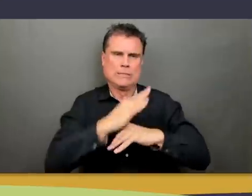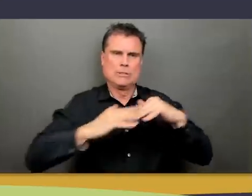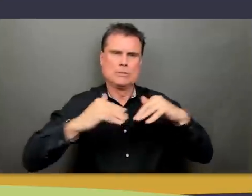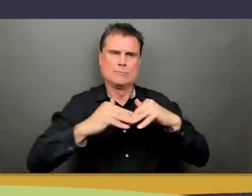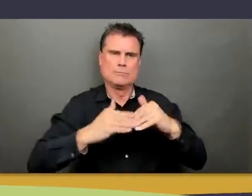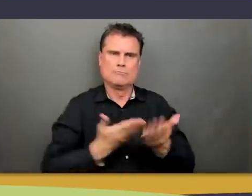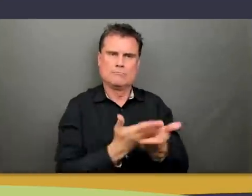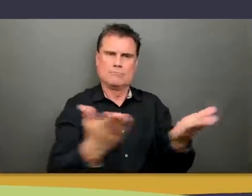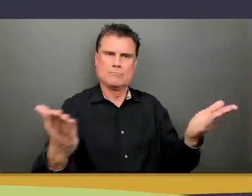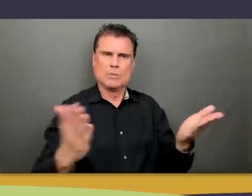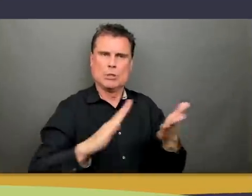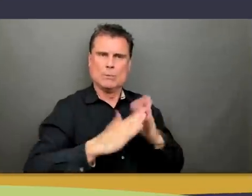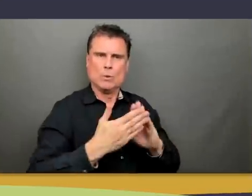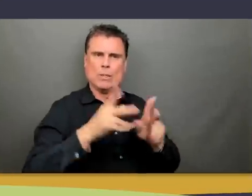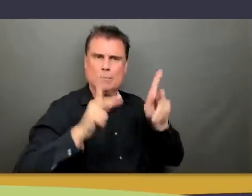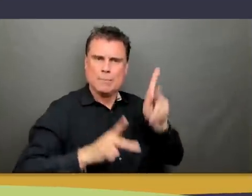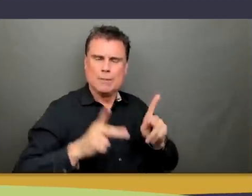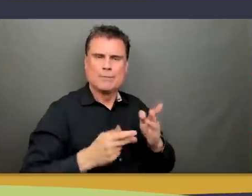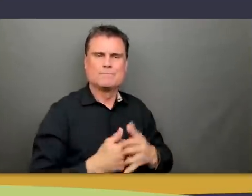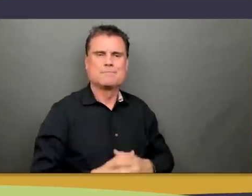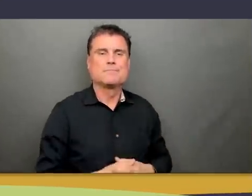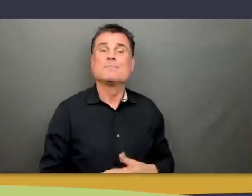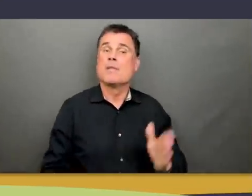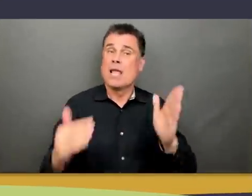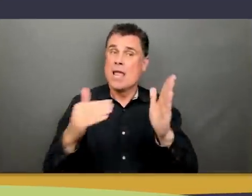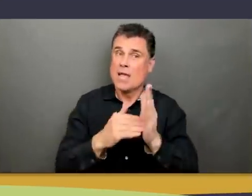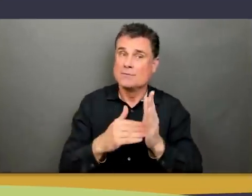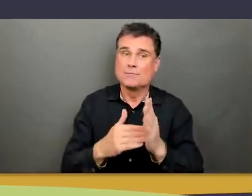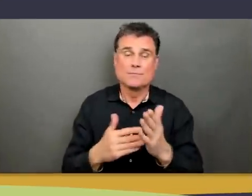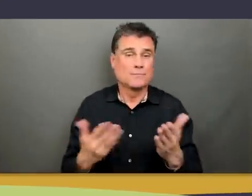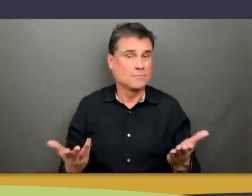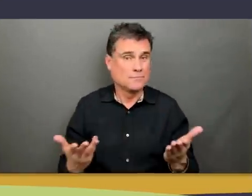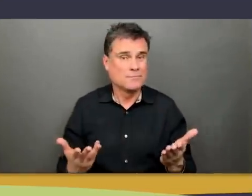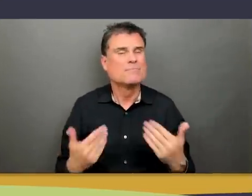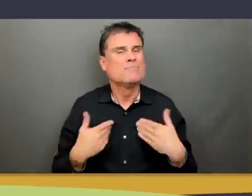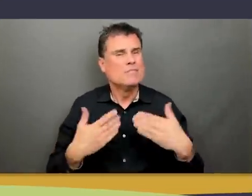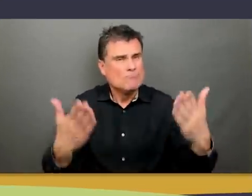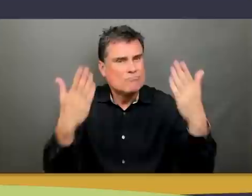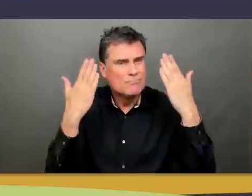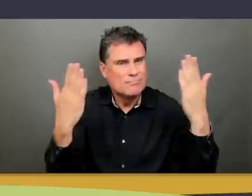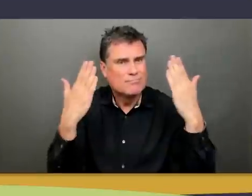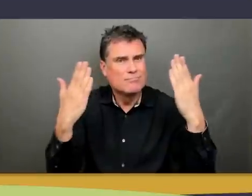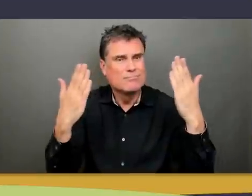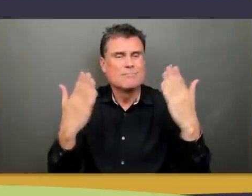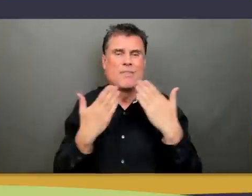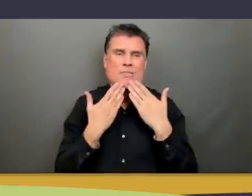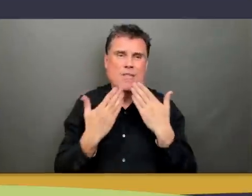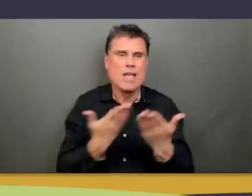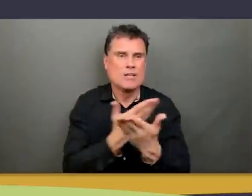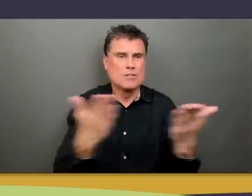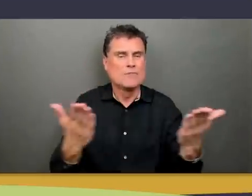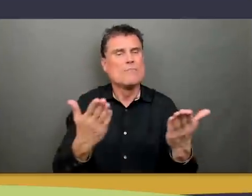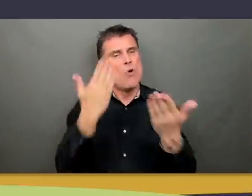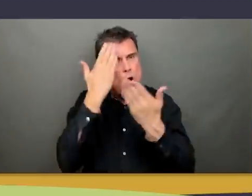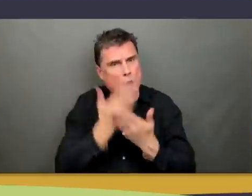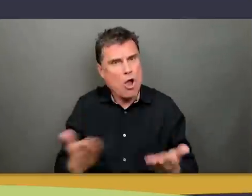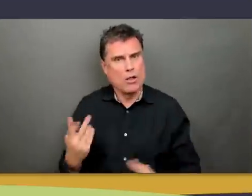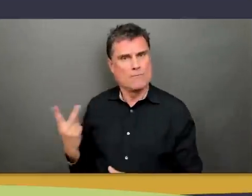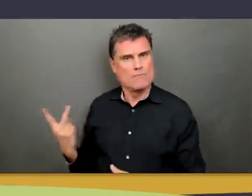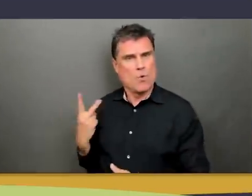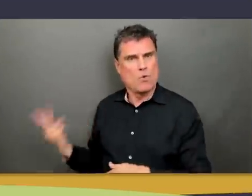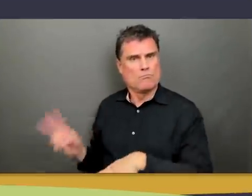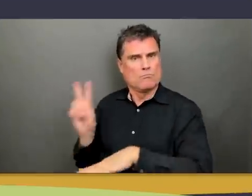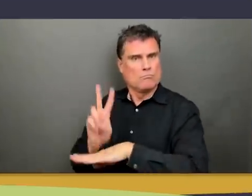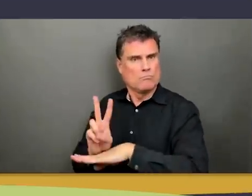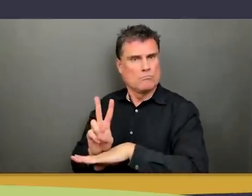Once again, I thank you, Milan, for the honor. We're honored to be here for you and all the ones that won today. This is only gonna grow